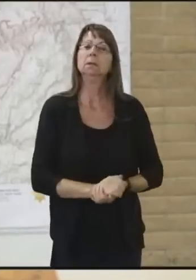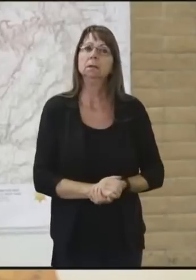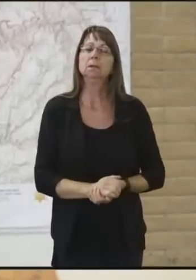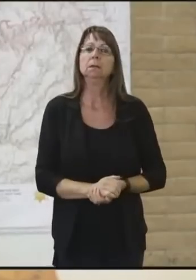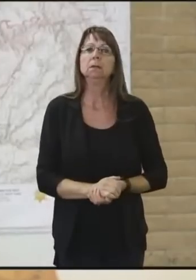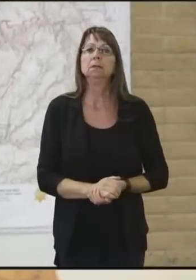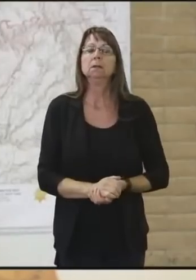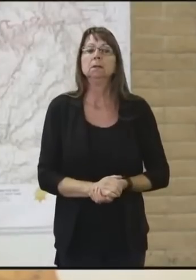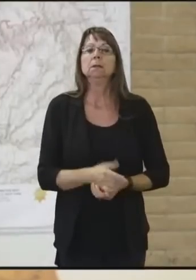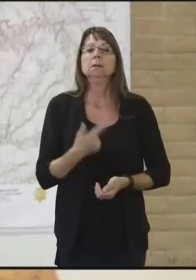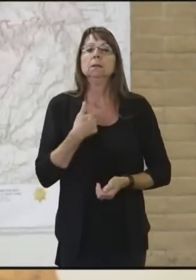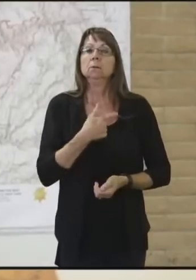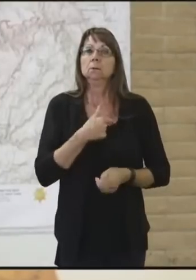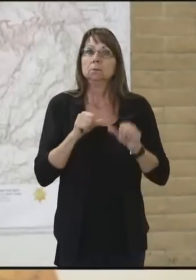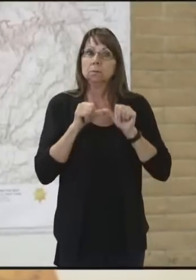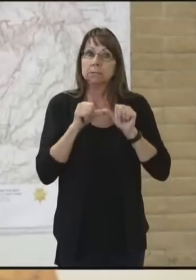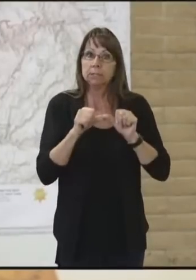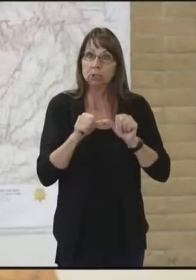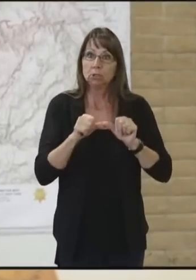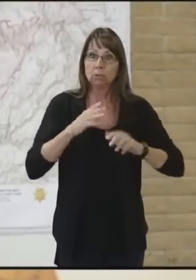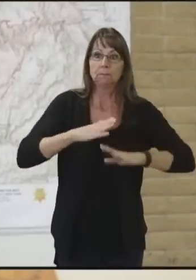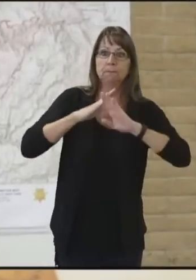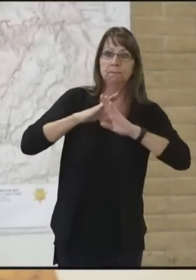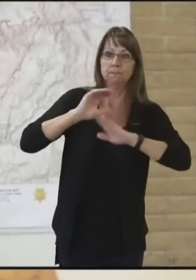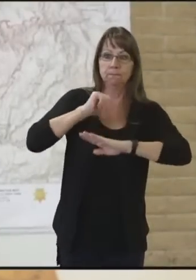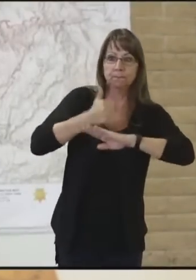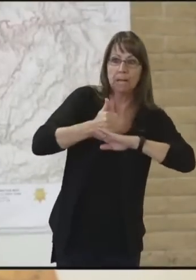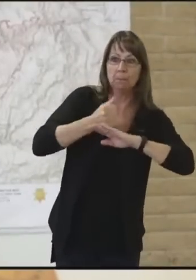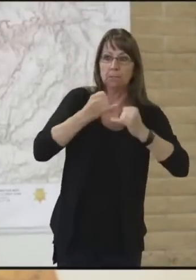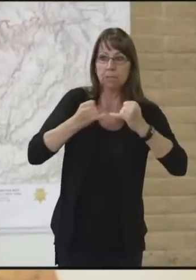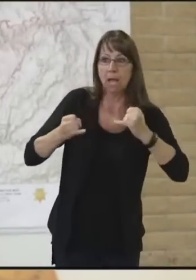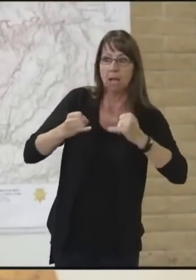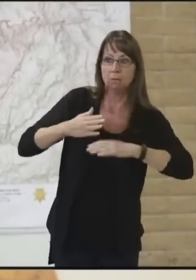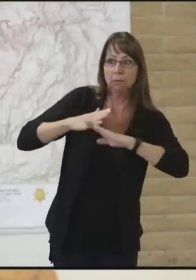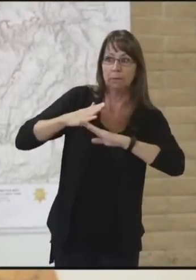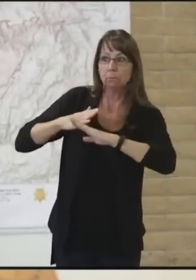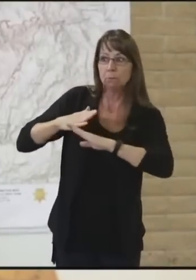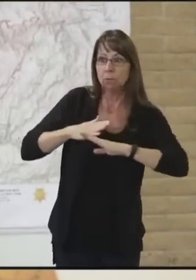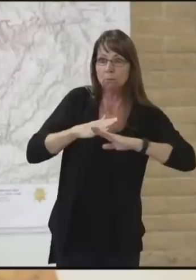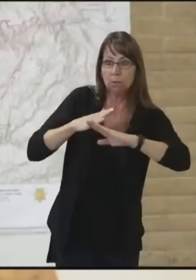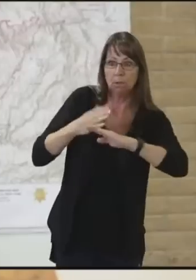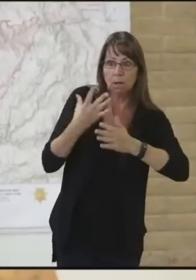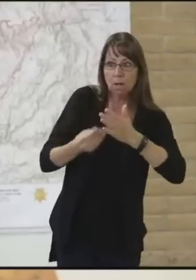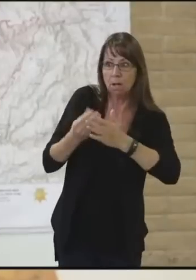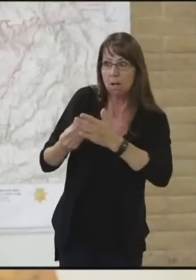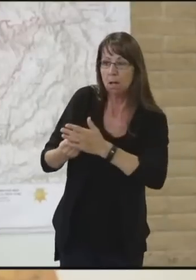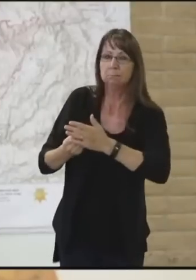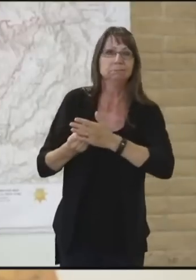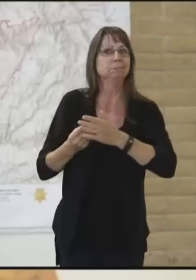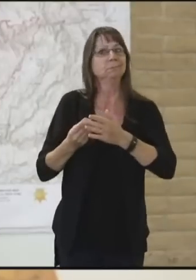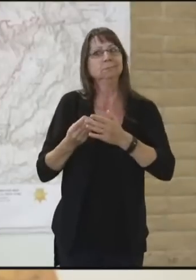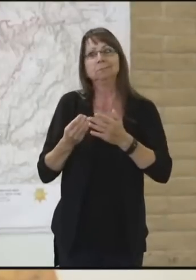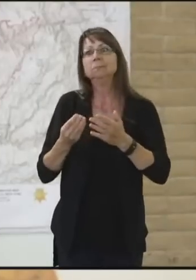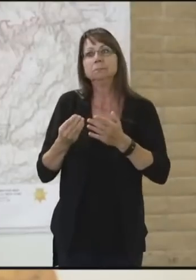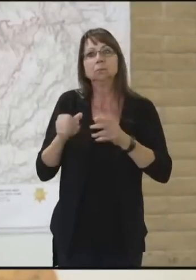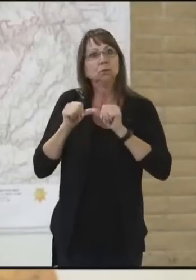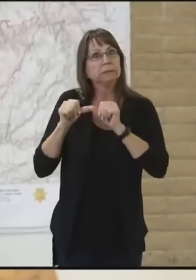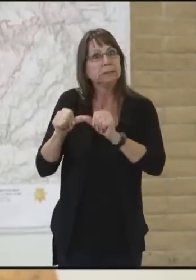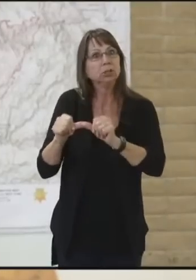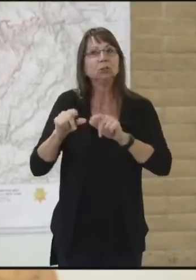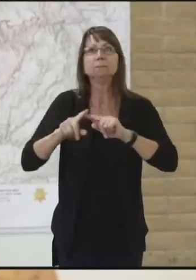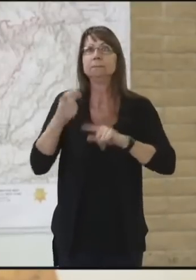As firefighters continue to defend and establish control lines, it'll be slow. The terrain's difficult.